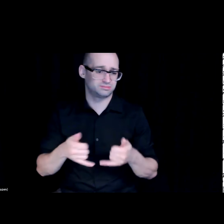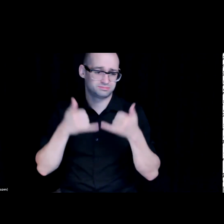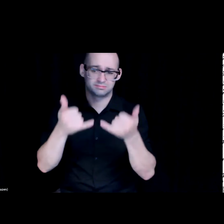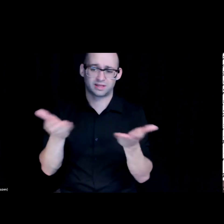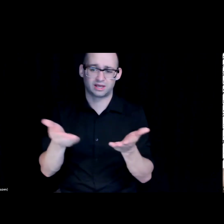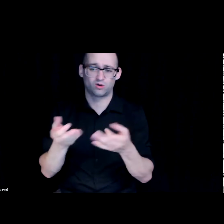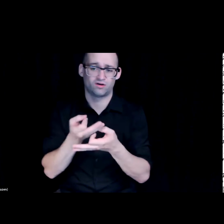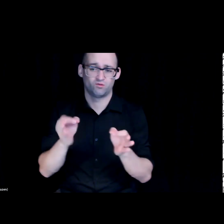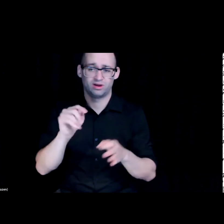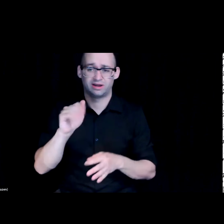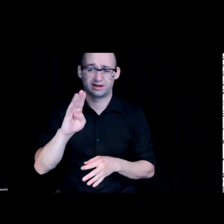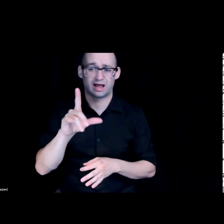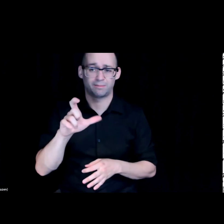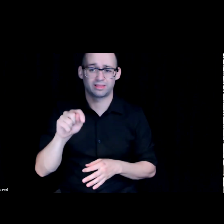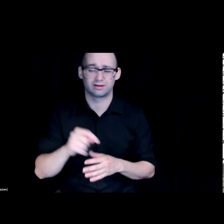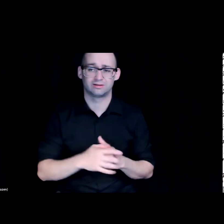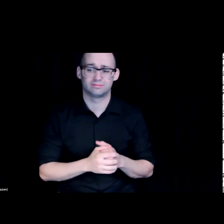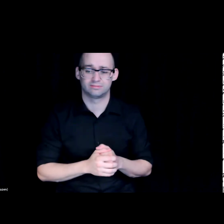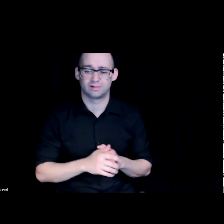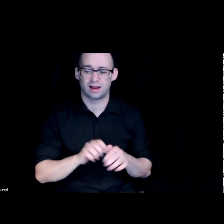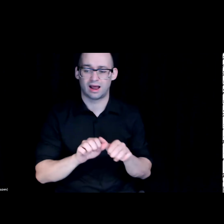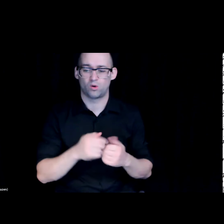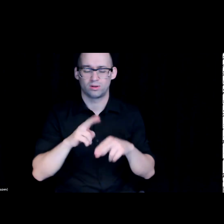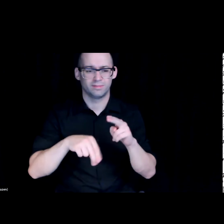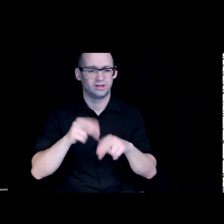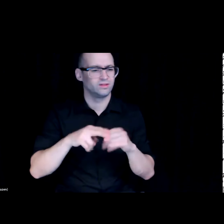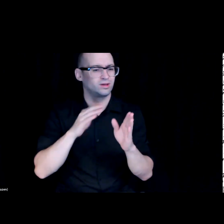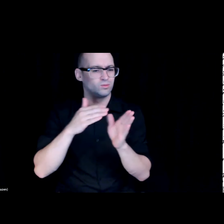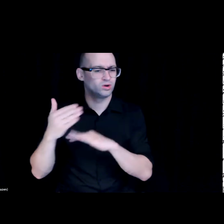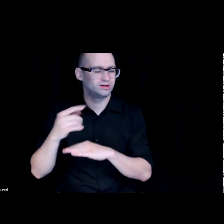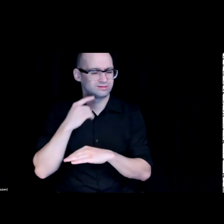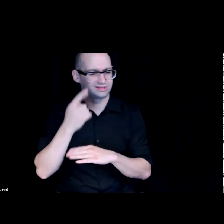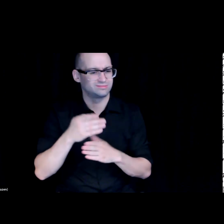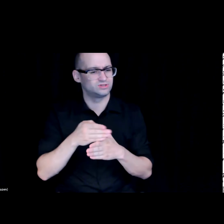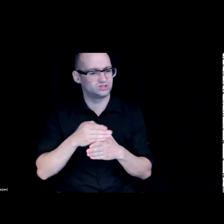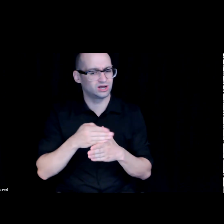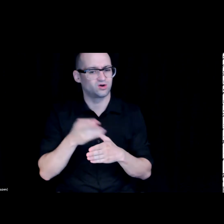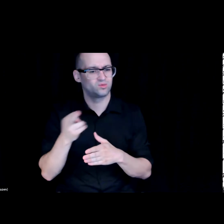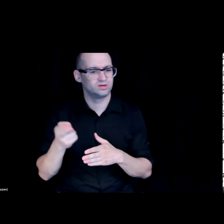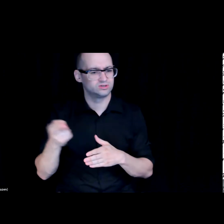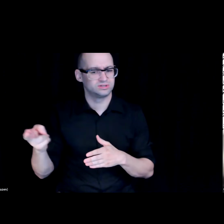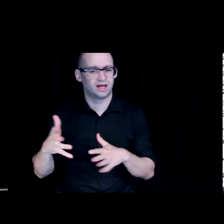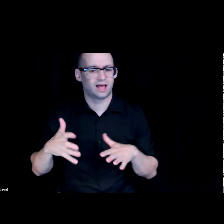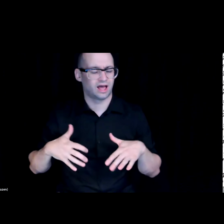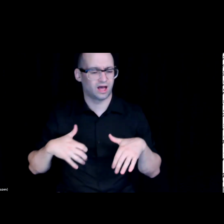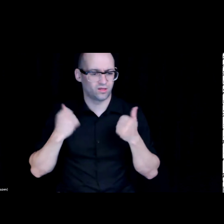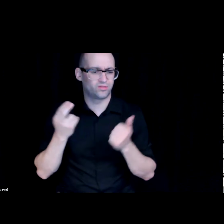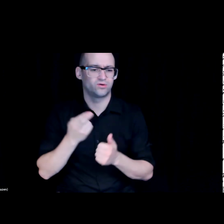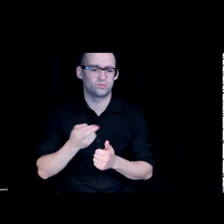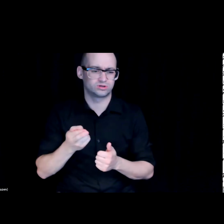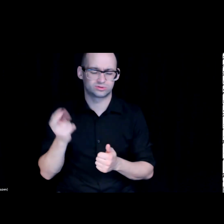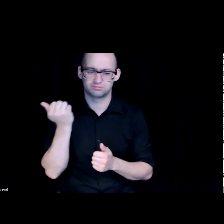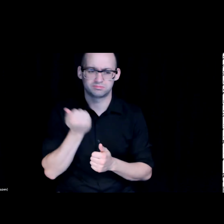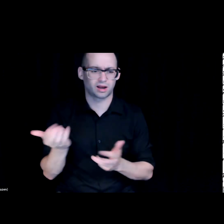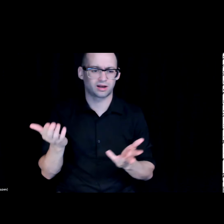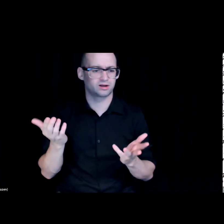like, how do we build community? Because now we're sharing wealth resources, health resources, any resources. I